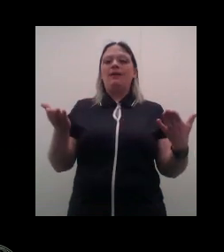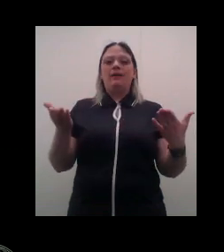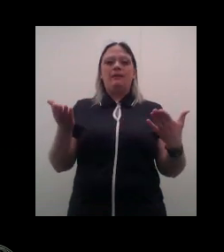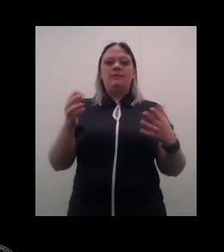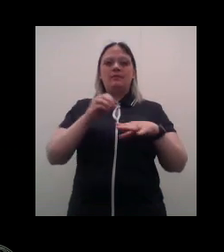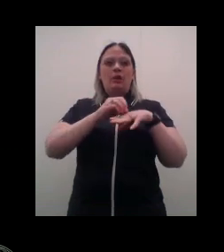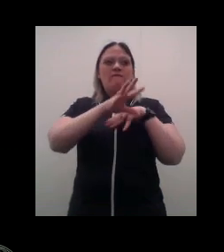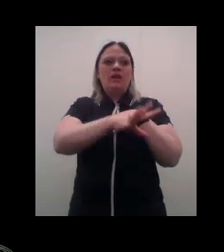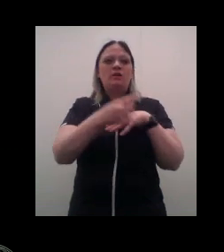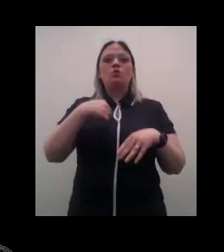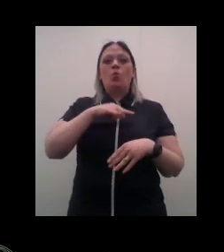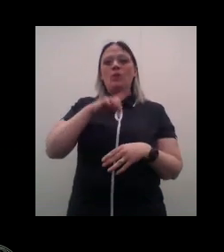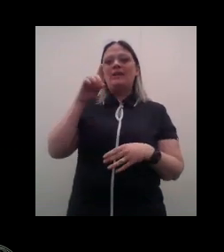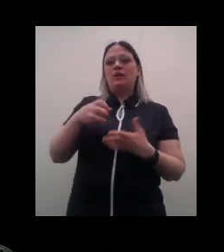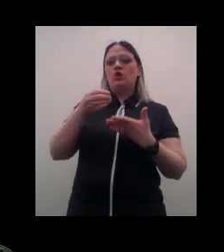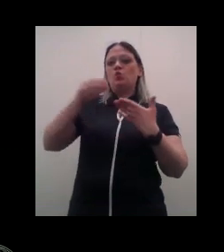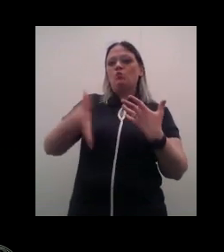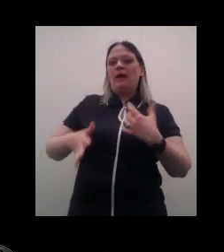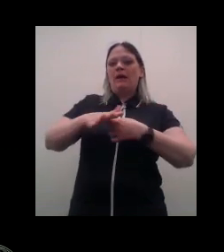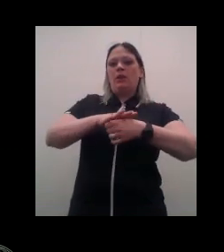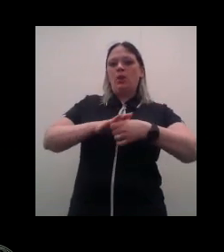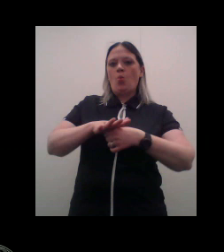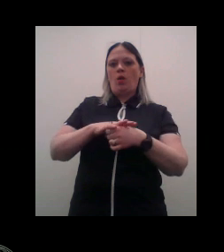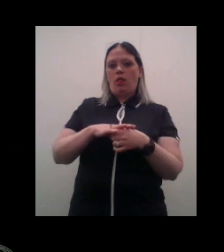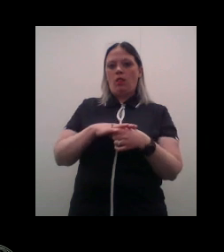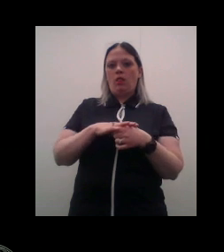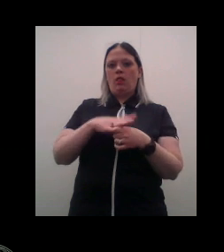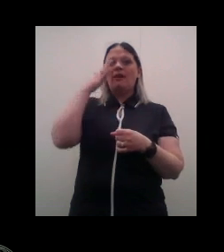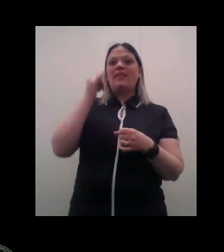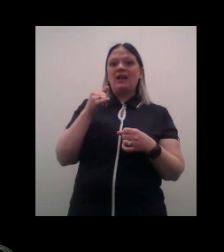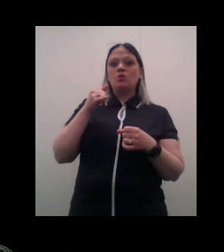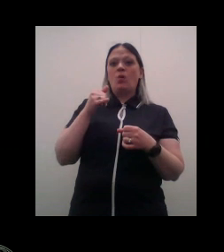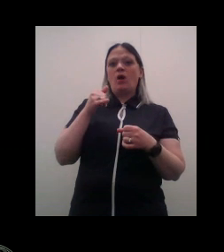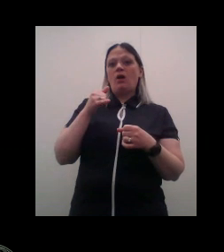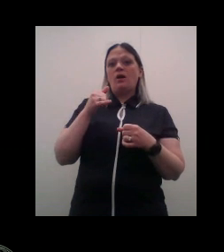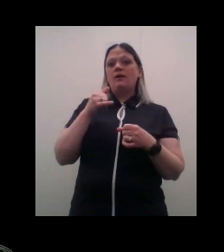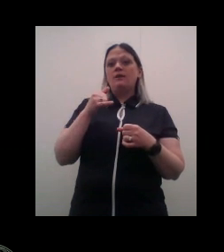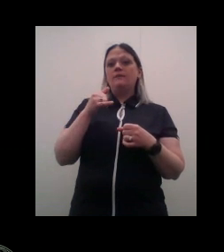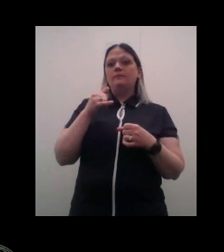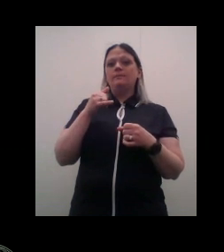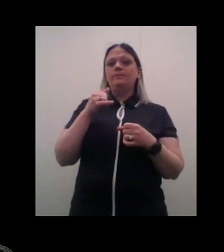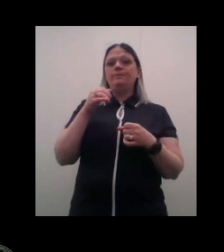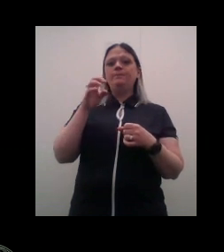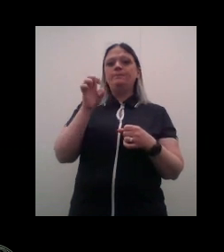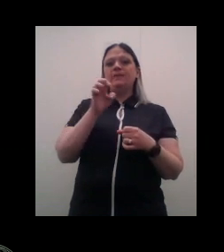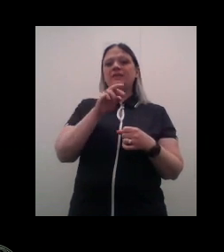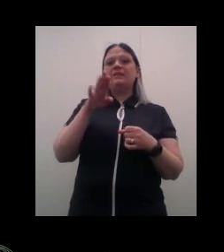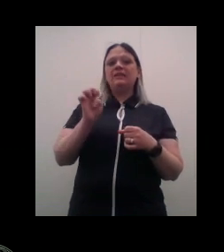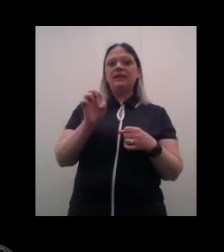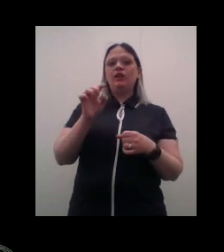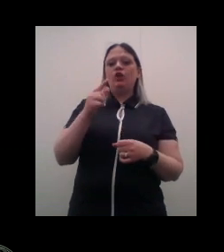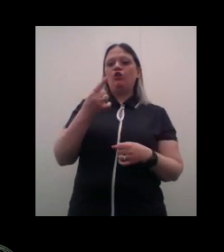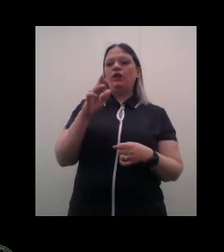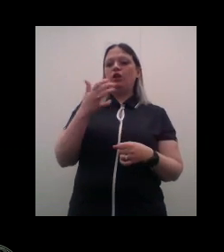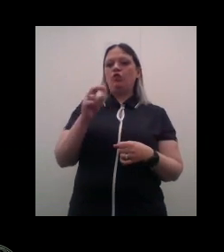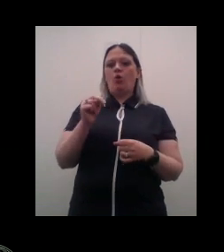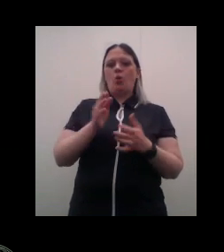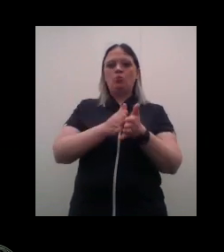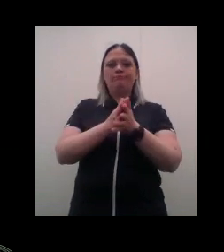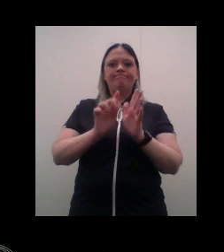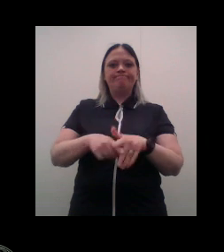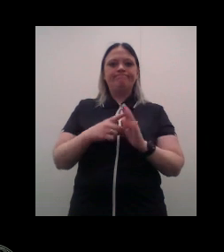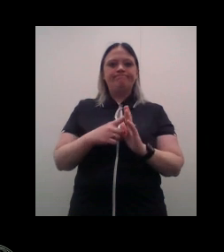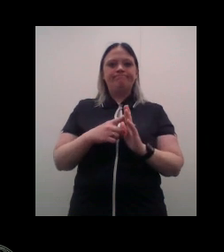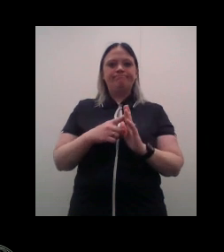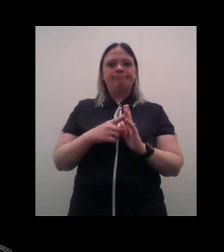help them by buying local. And that's why the Erie County Business Task Force has the Erie Grown Initiative. It is a project of the Erie